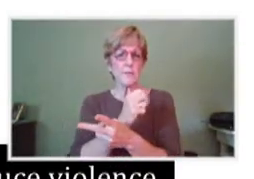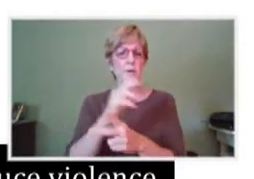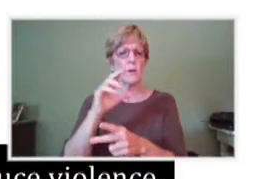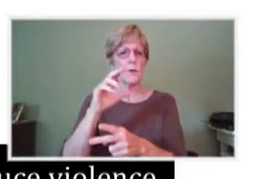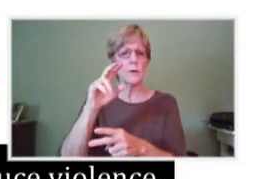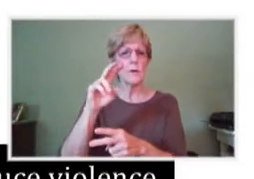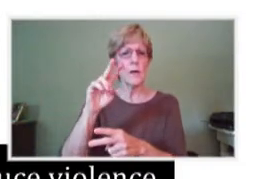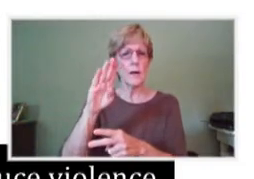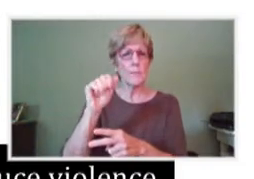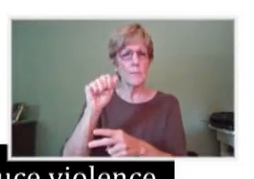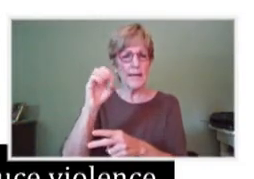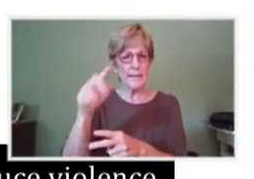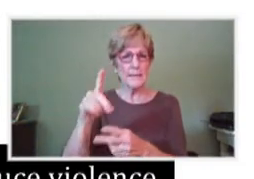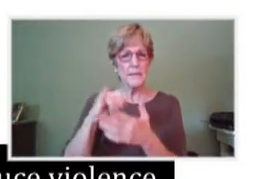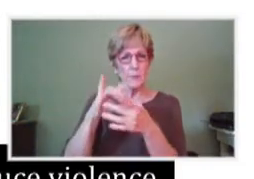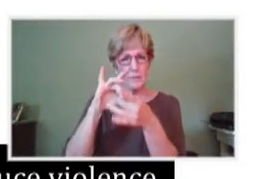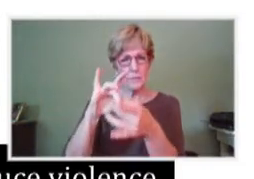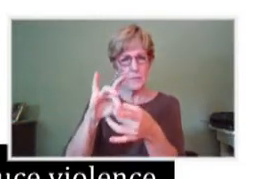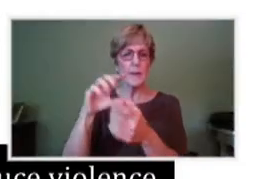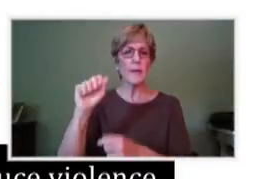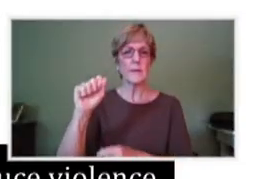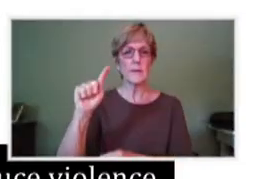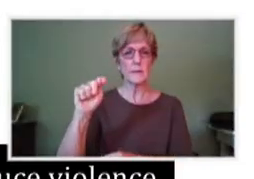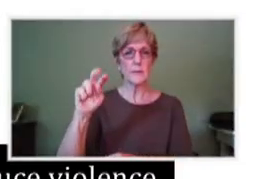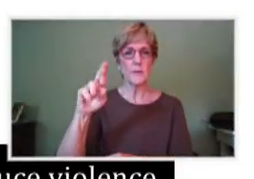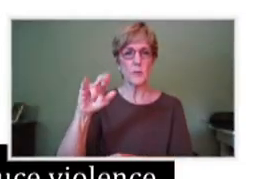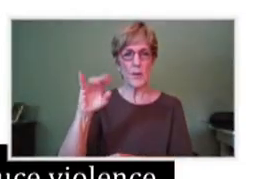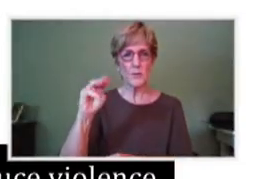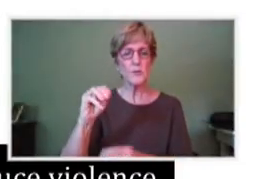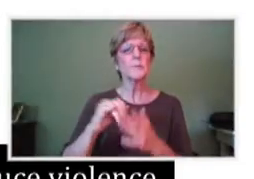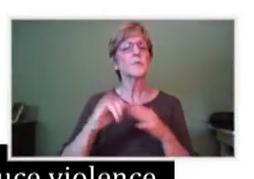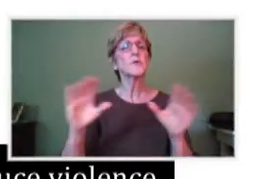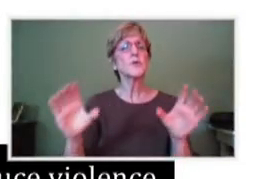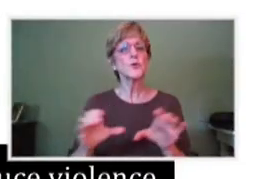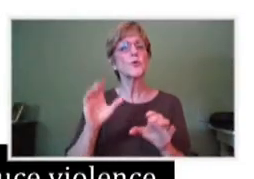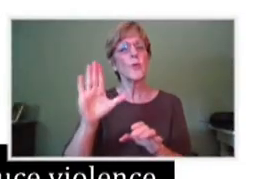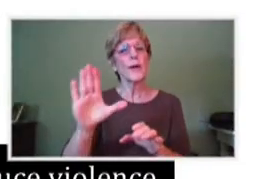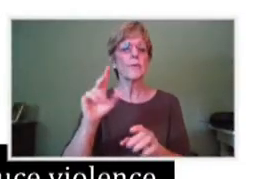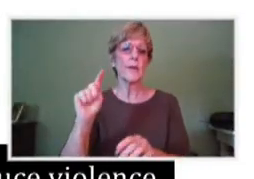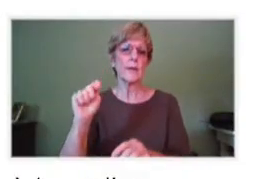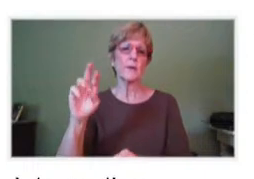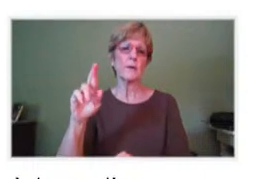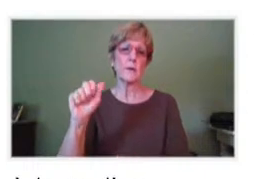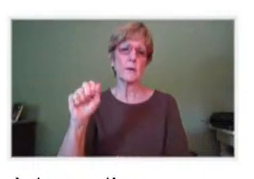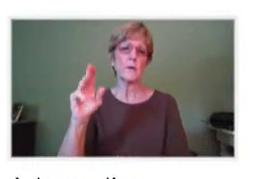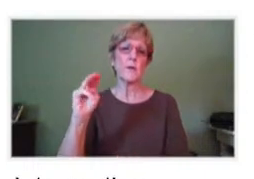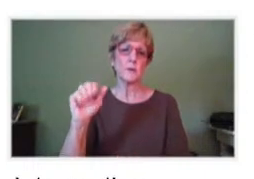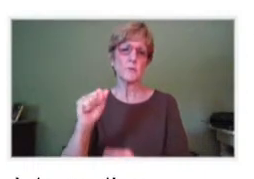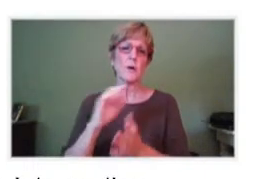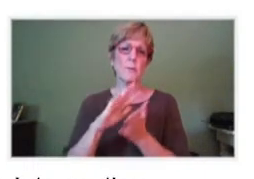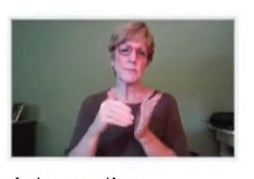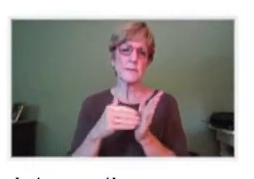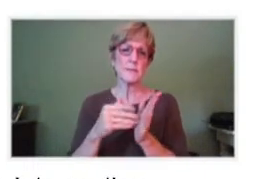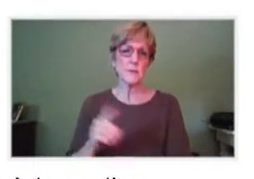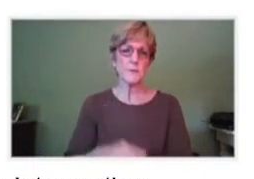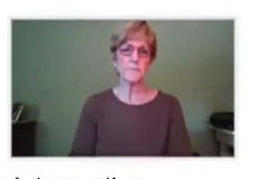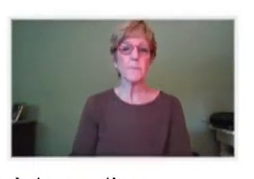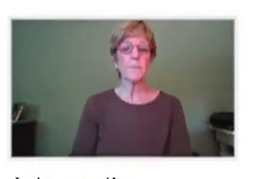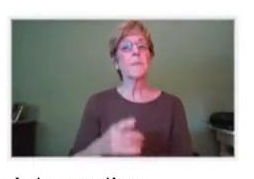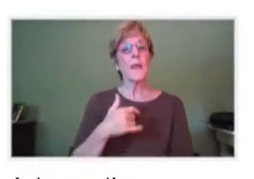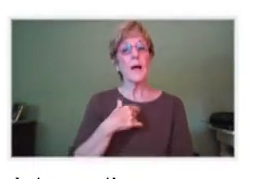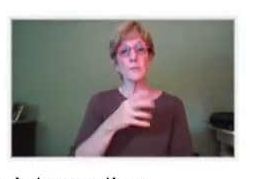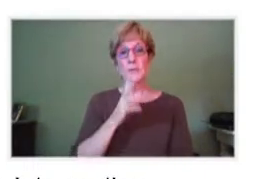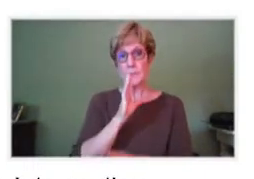that we have partnered with HRM Health to do in their trauma center. I will specifically be speaking to